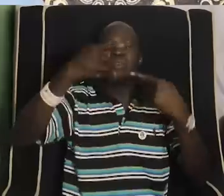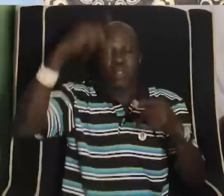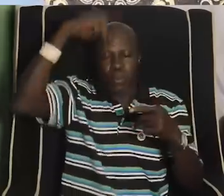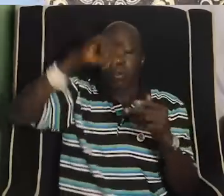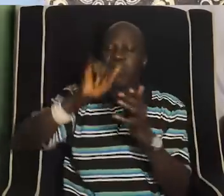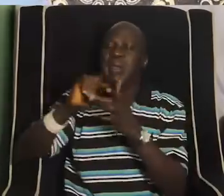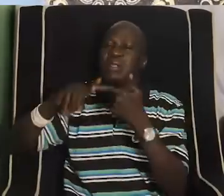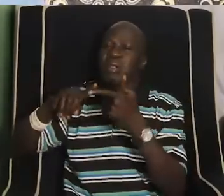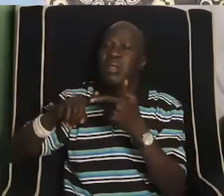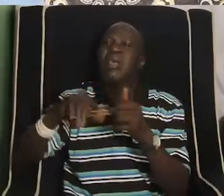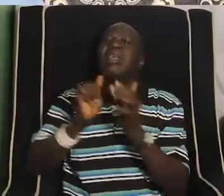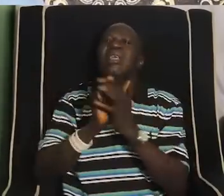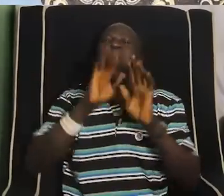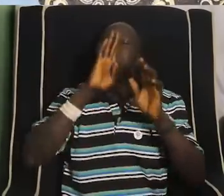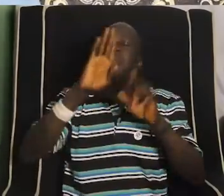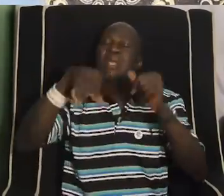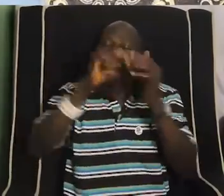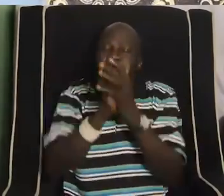parable.